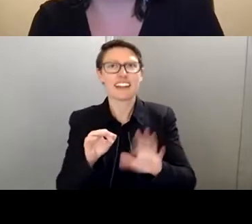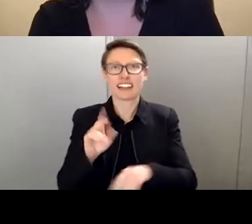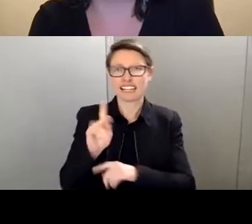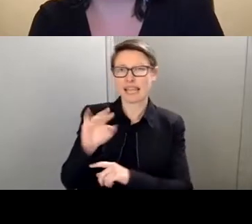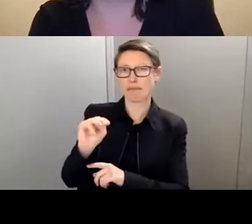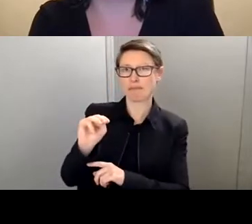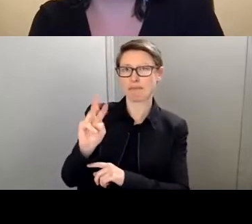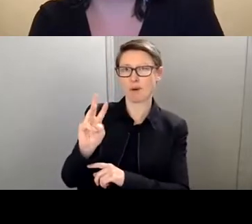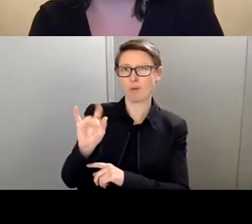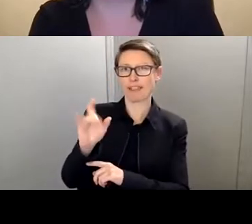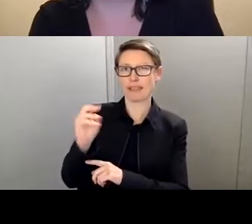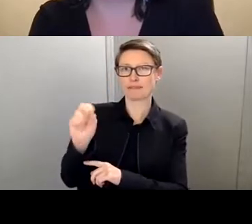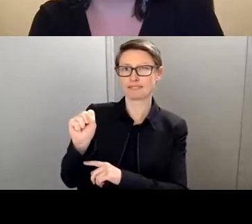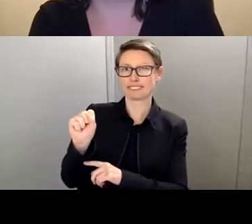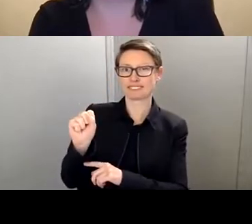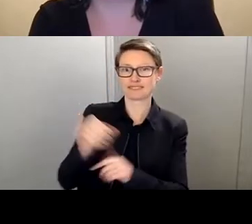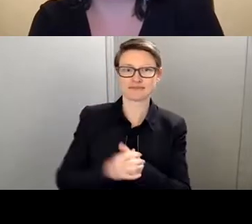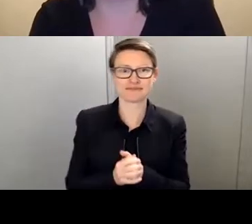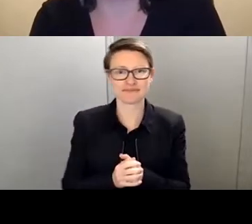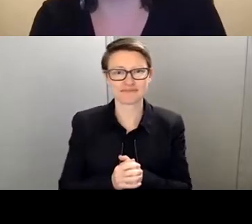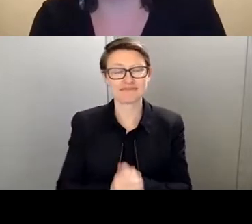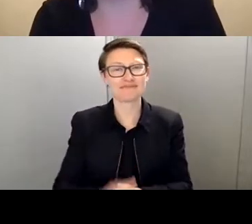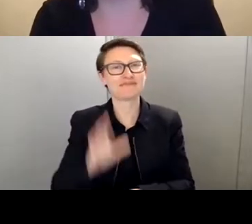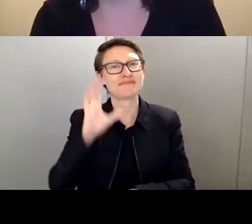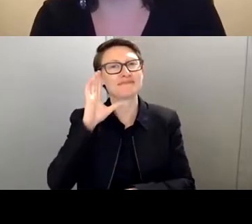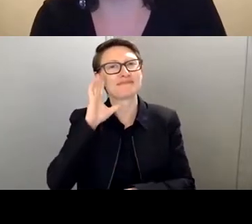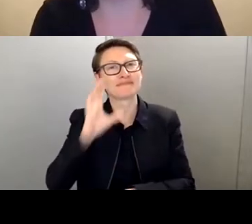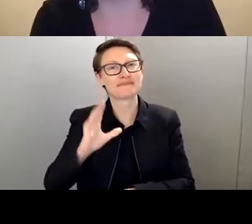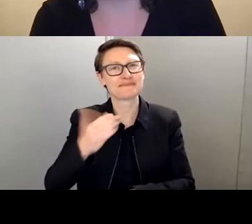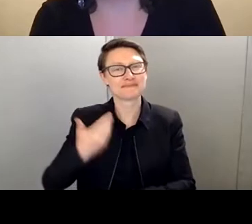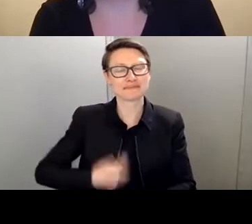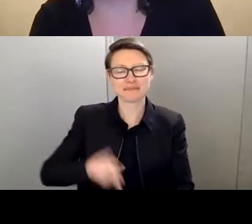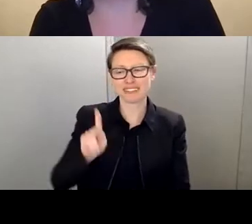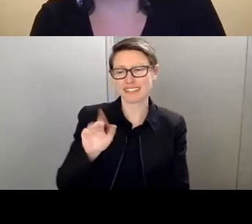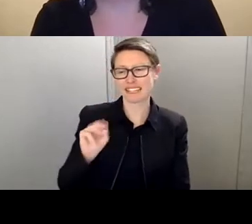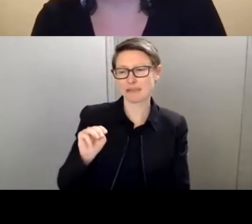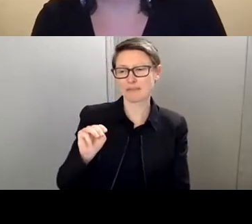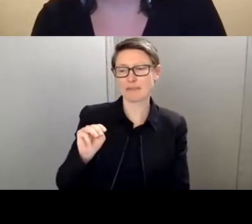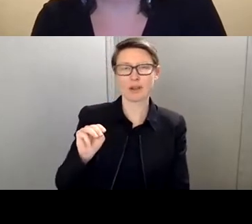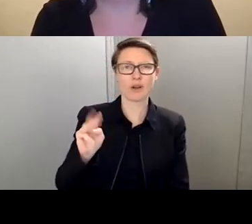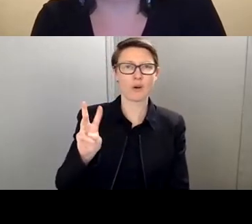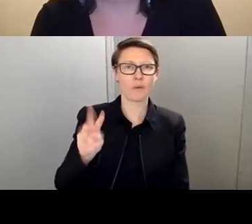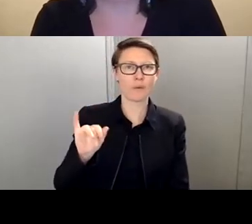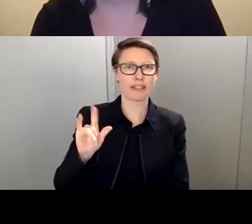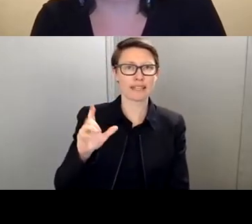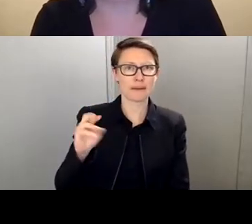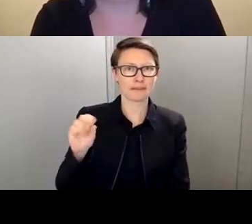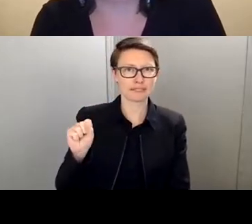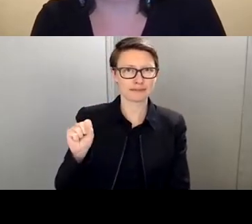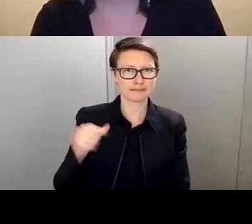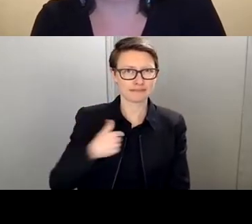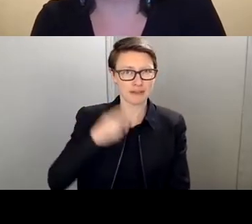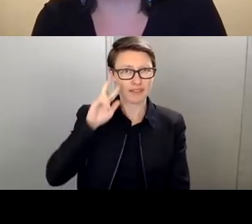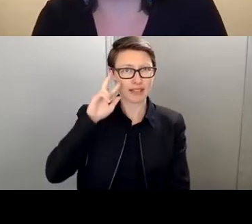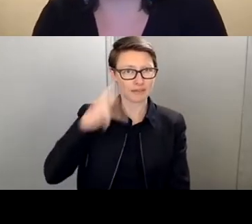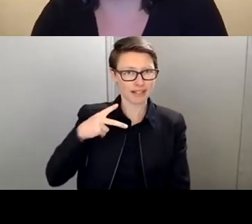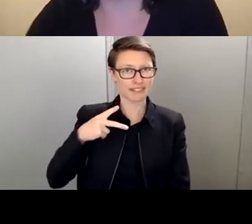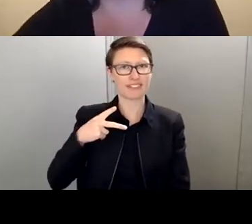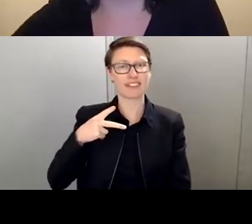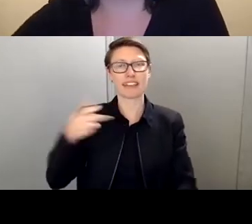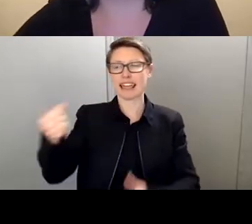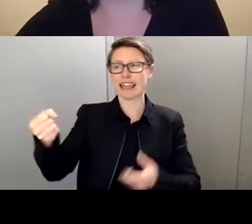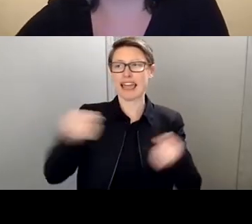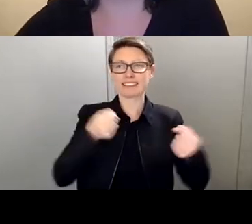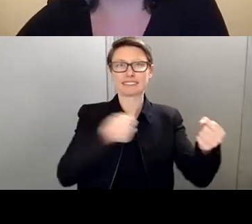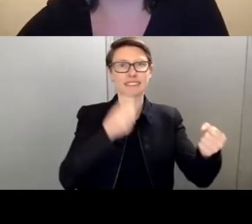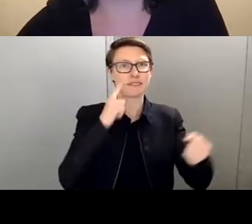everybody. Hi, I am Kim Williams. I am vice president of casting for Walt Disney